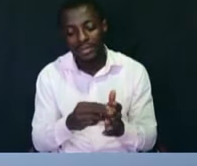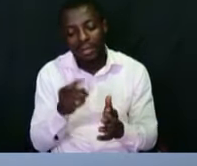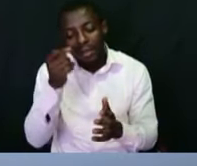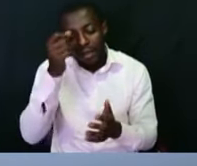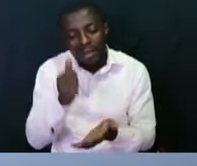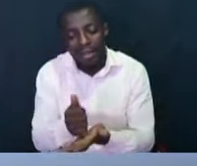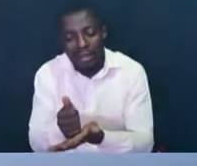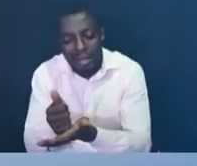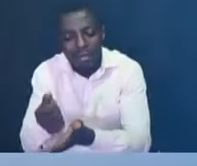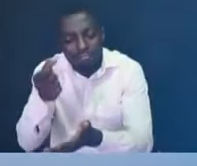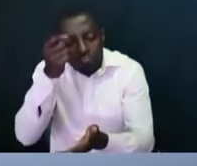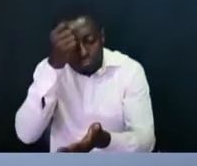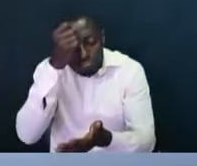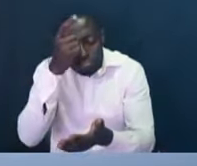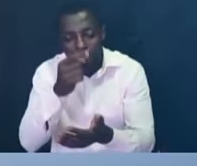understandable